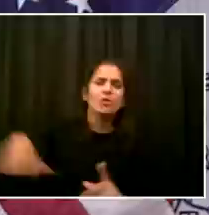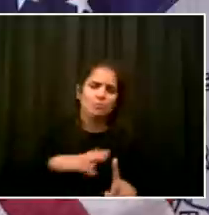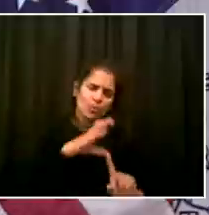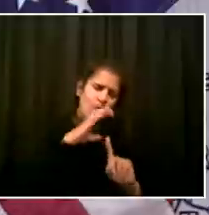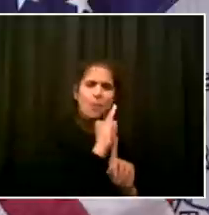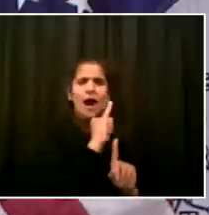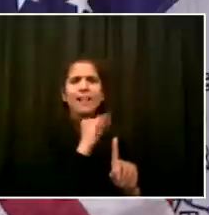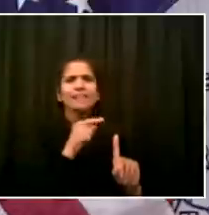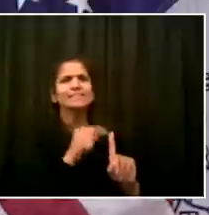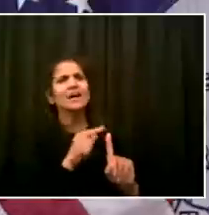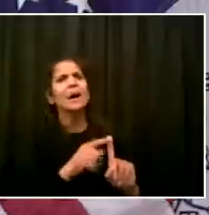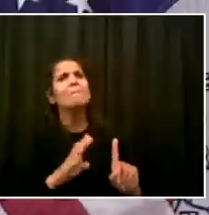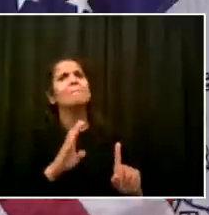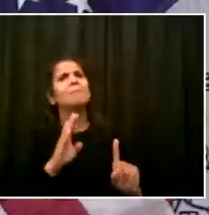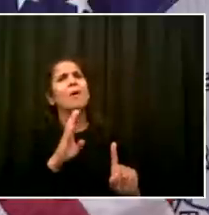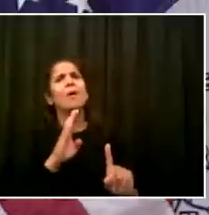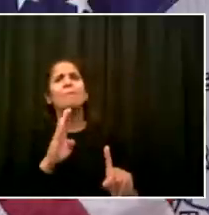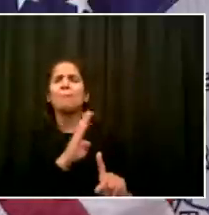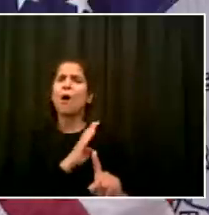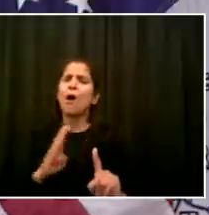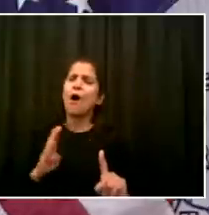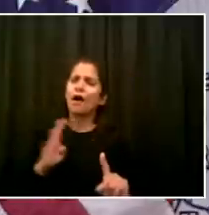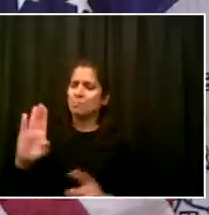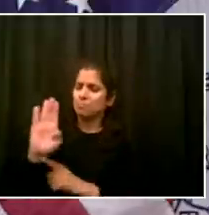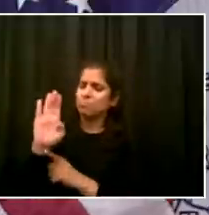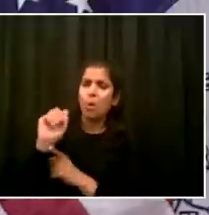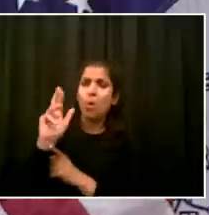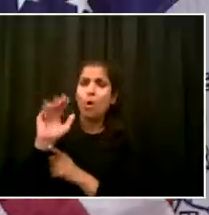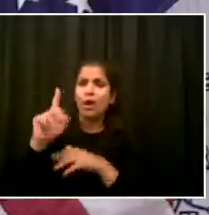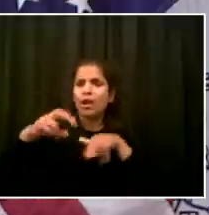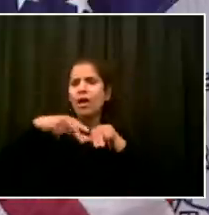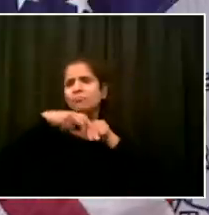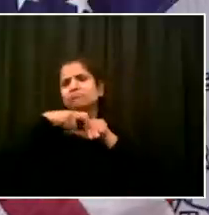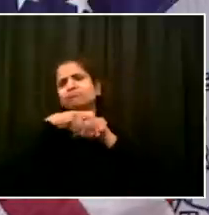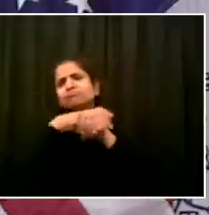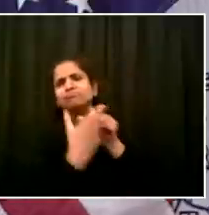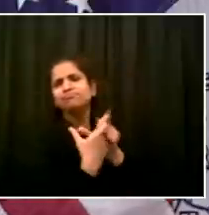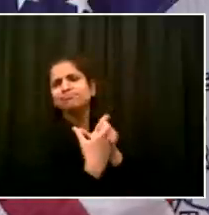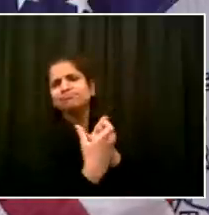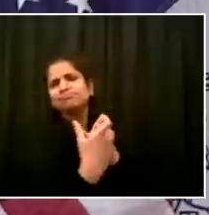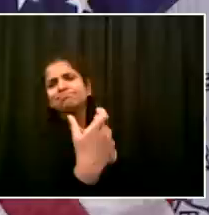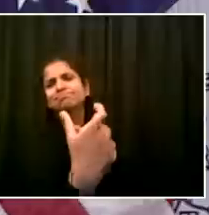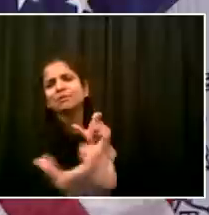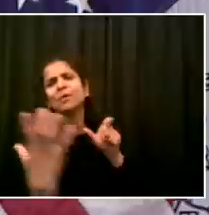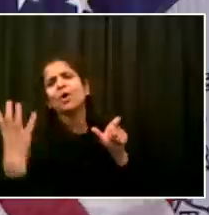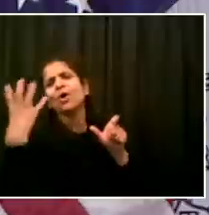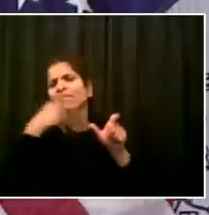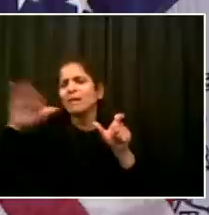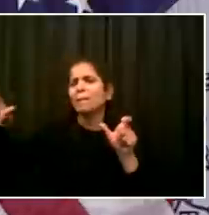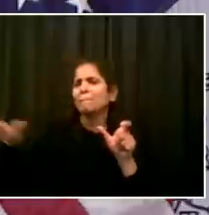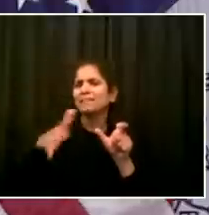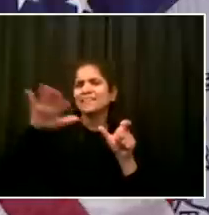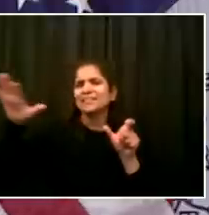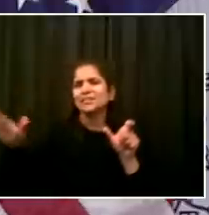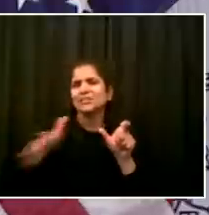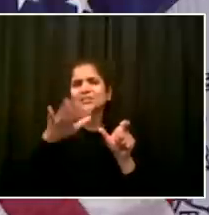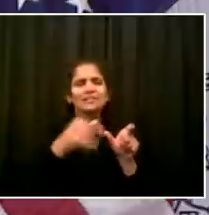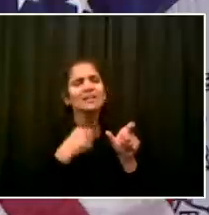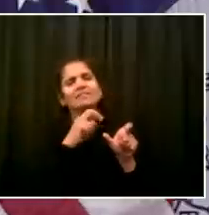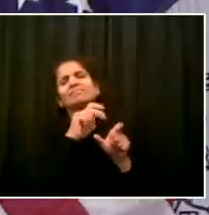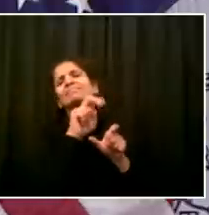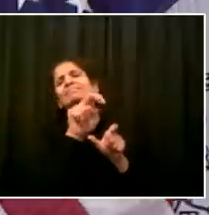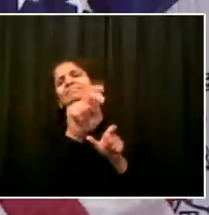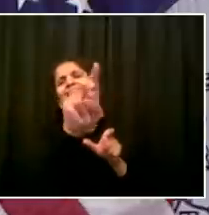Anyway, quick question about beaches since everyone's longing to go there. We learned this morning that lifeguards are being trained now in